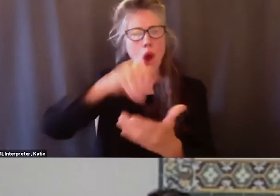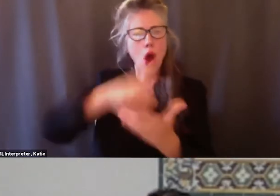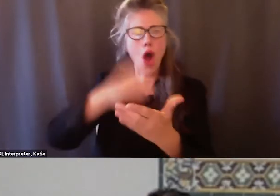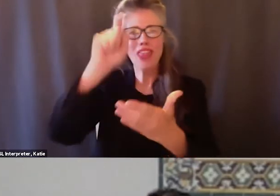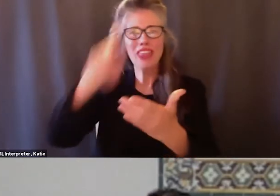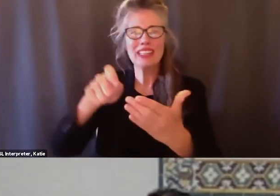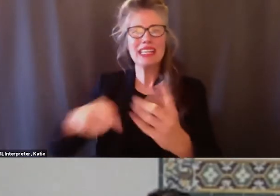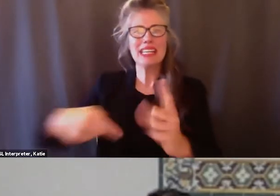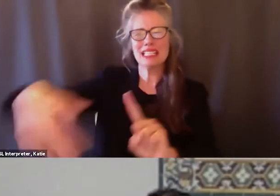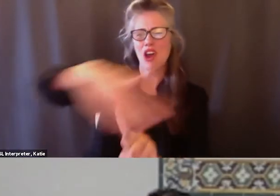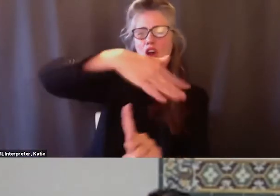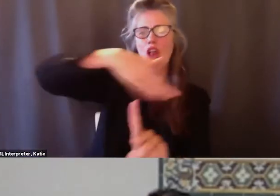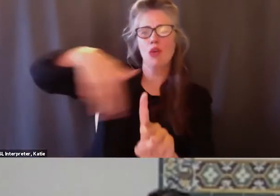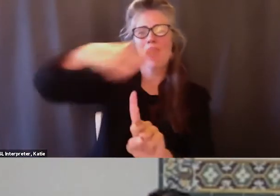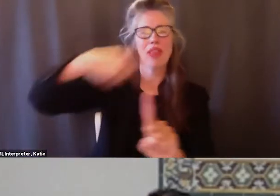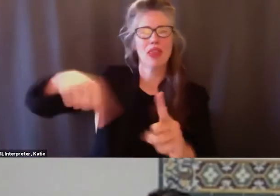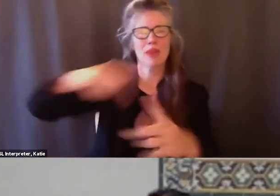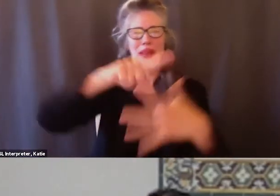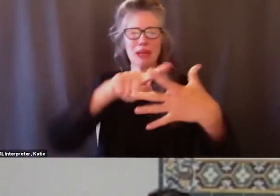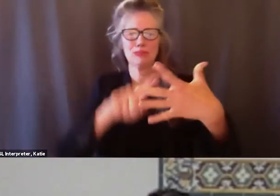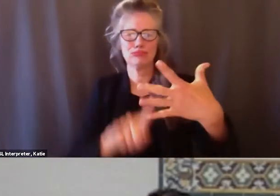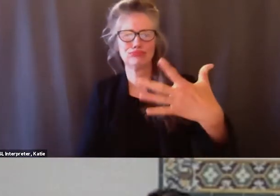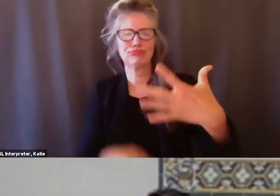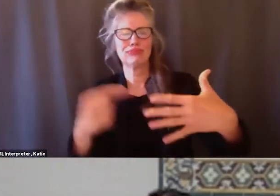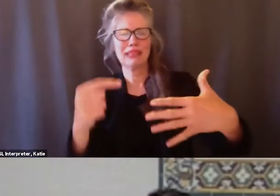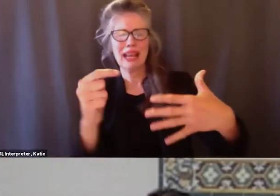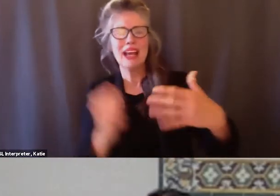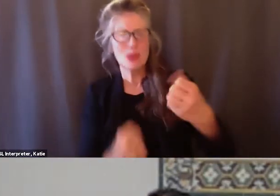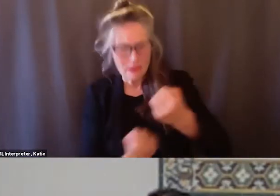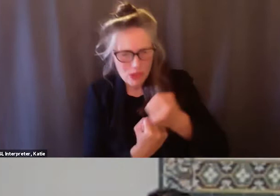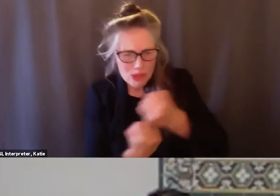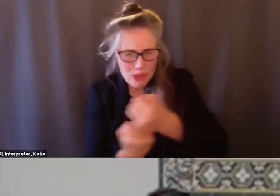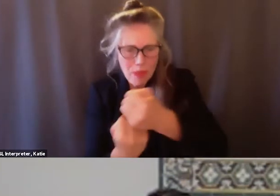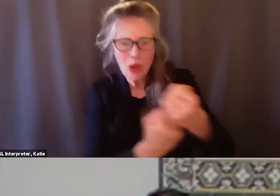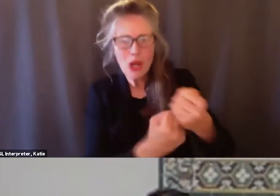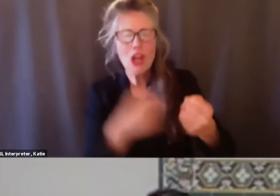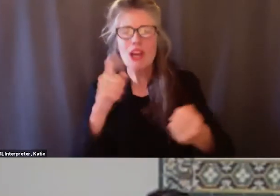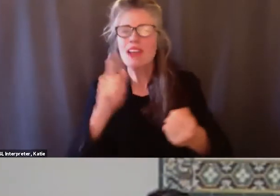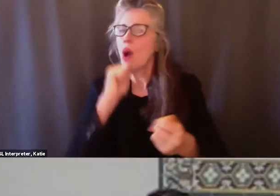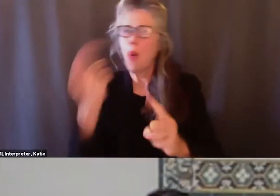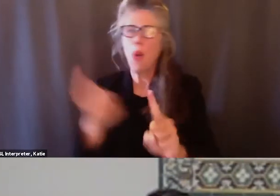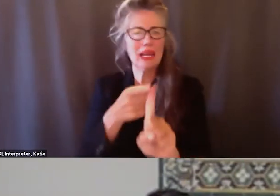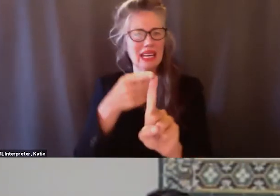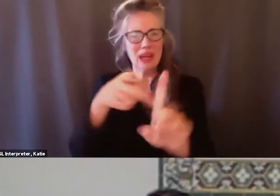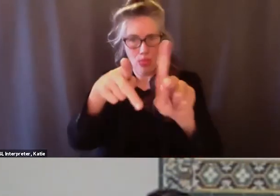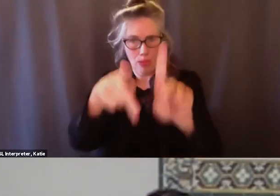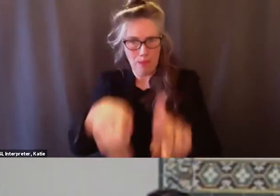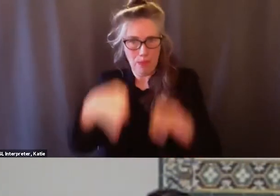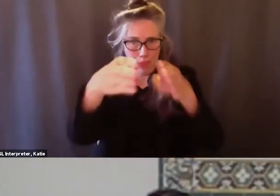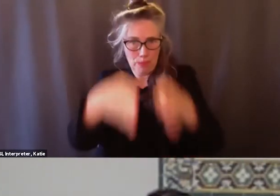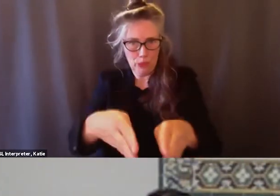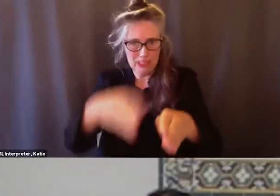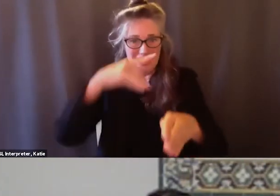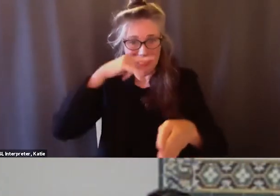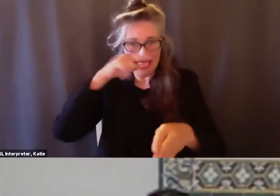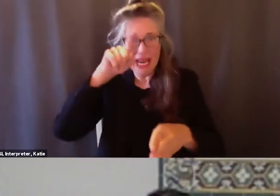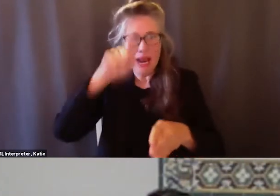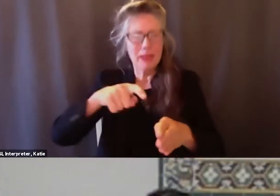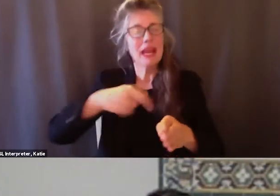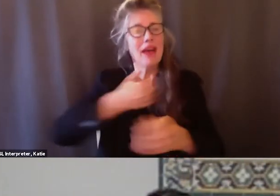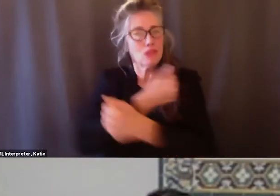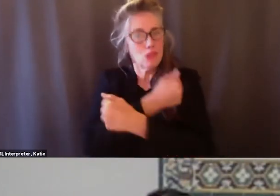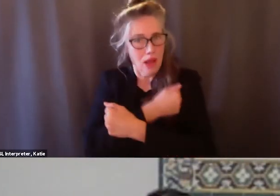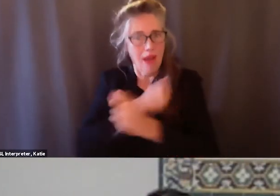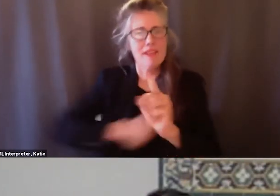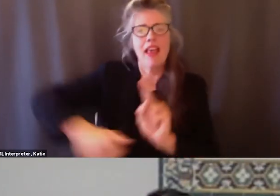they come about. And so I really have been, sharing that about, you have to love their ecosystem. It's real clear about what that means. And if